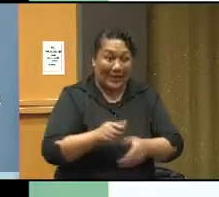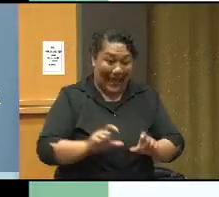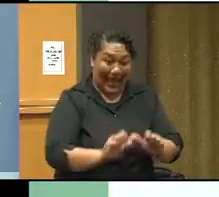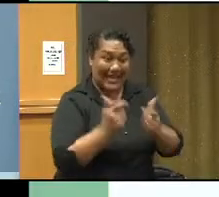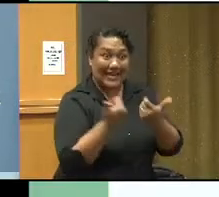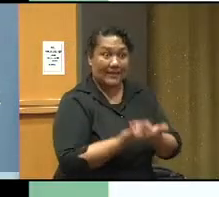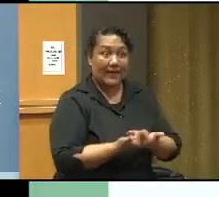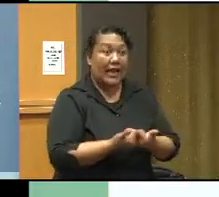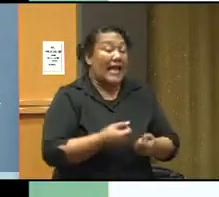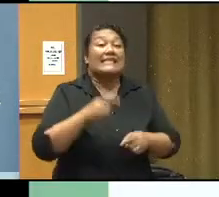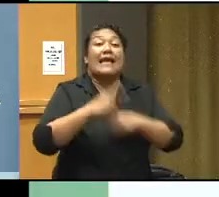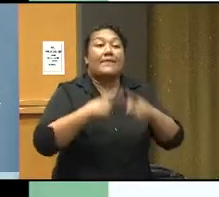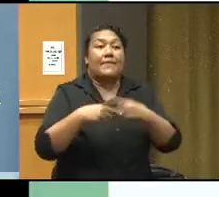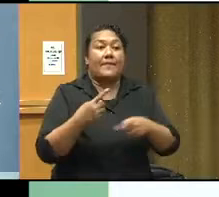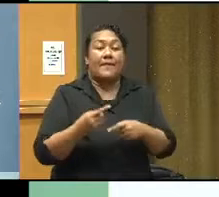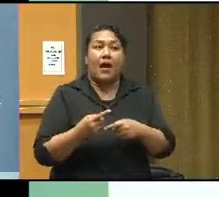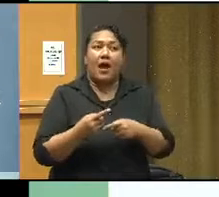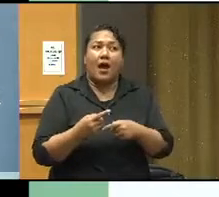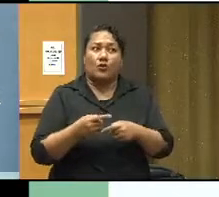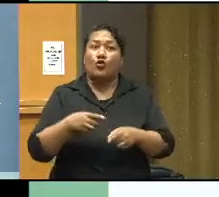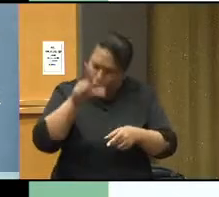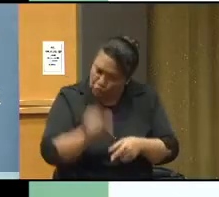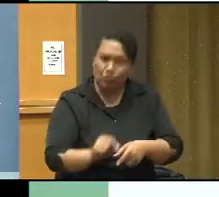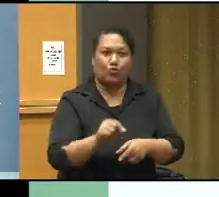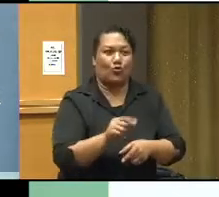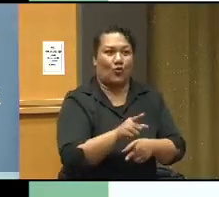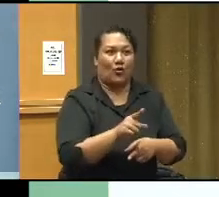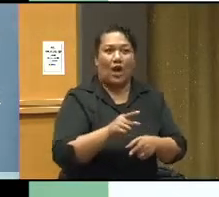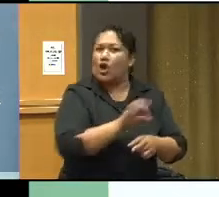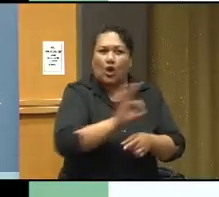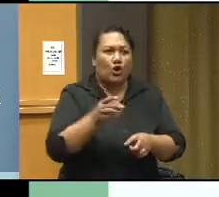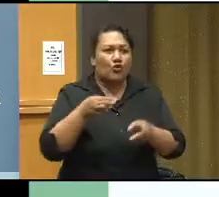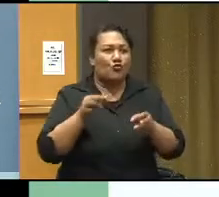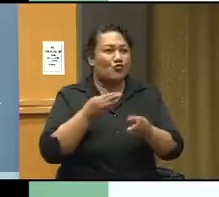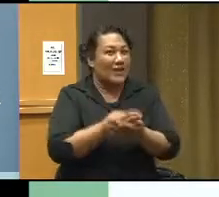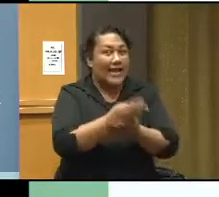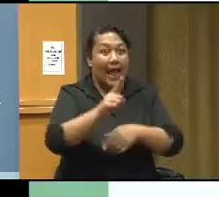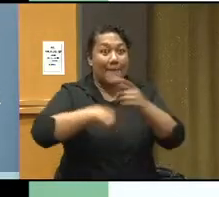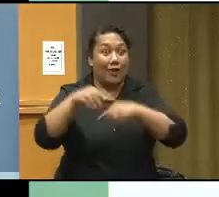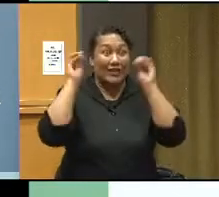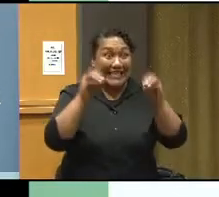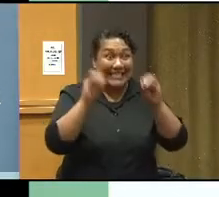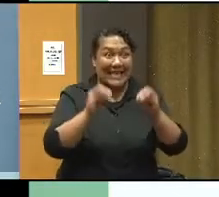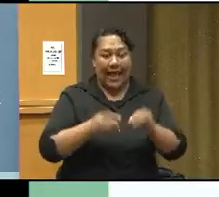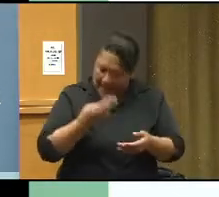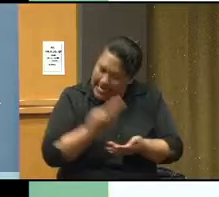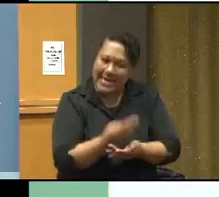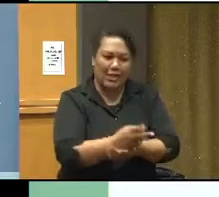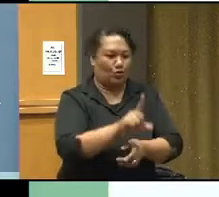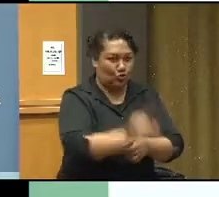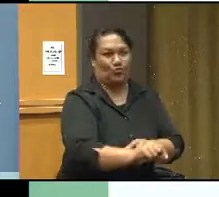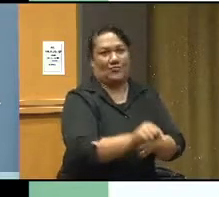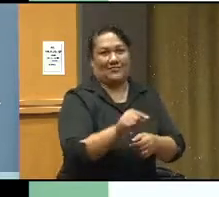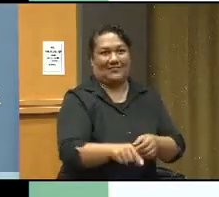question is not teaching about it, but make them actually conduct it. So that's what I do, and I give a case study,